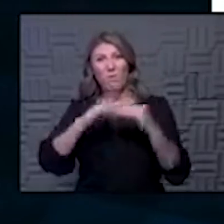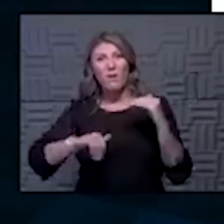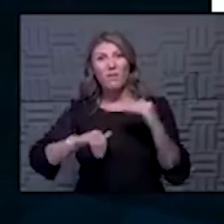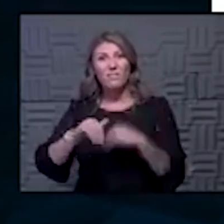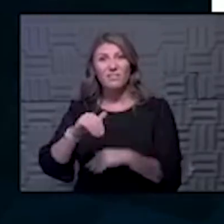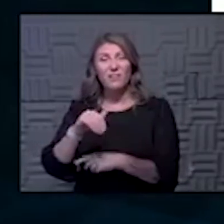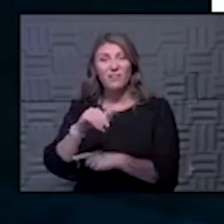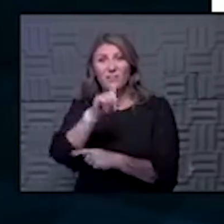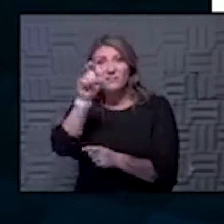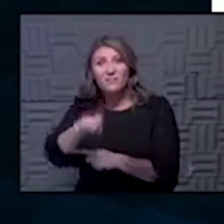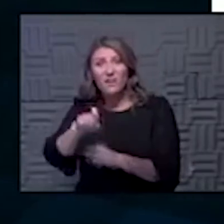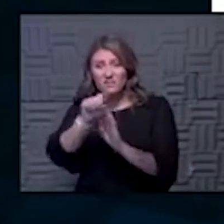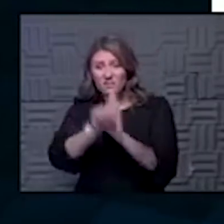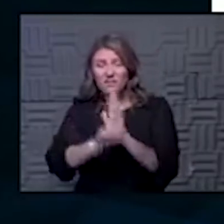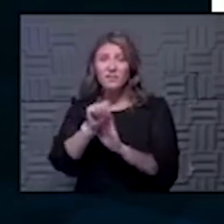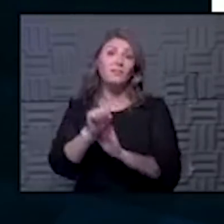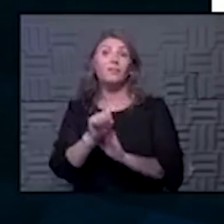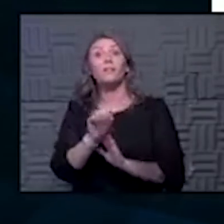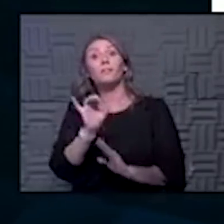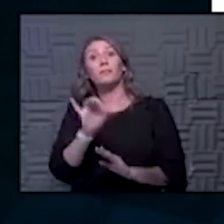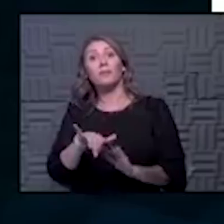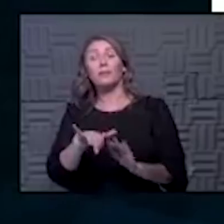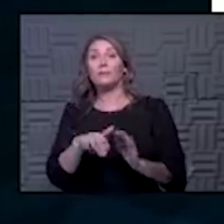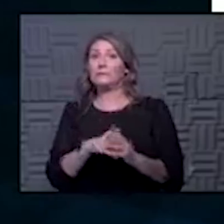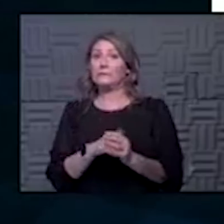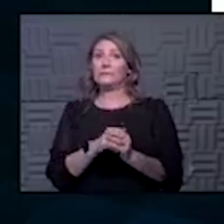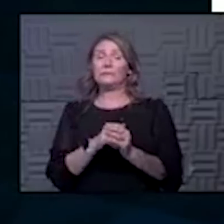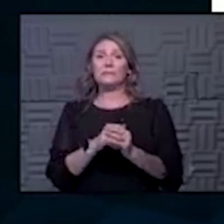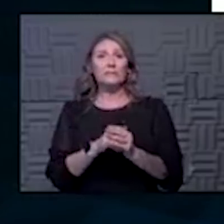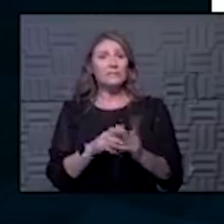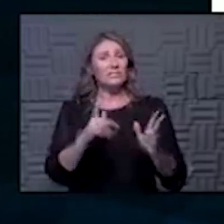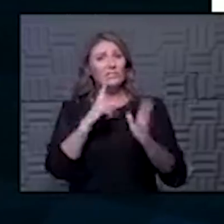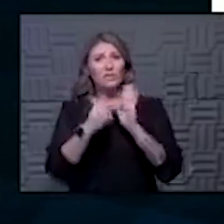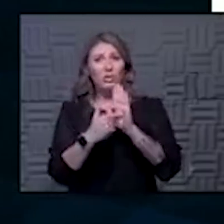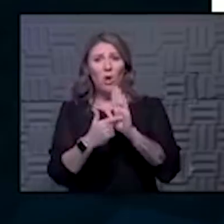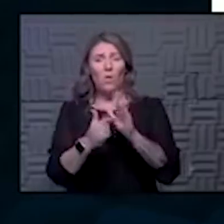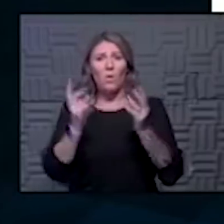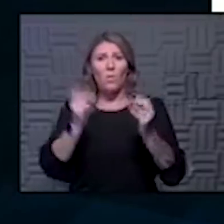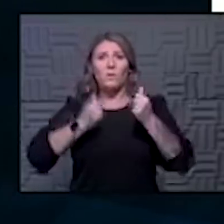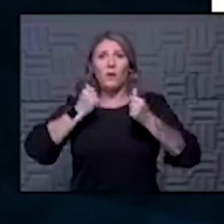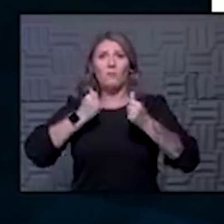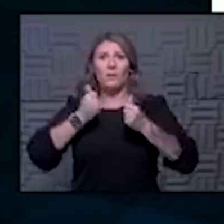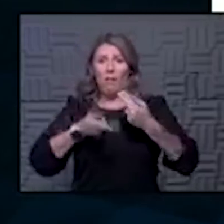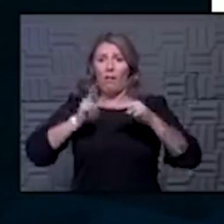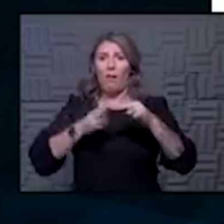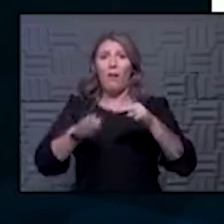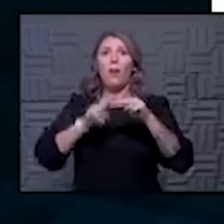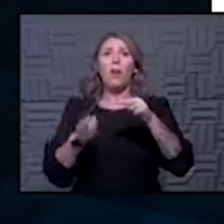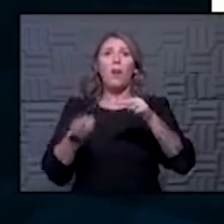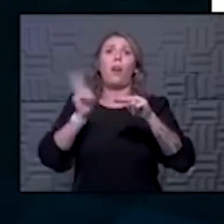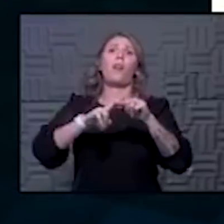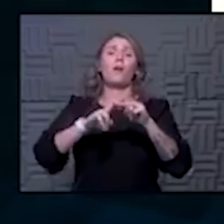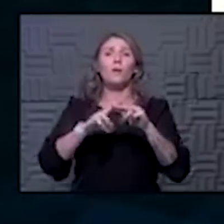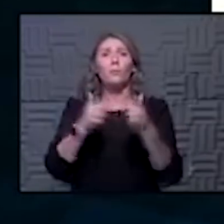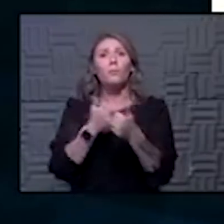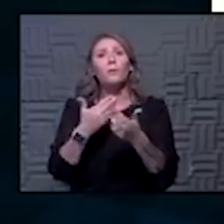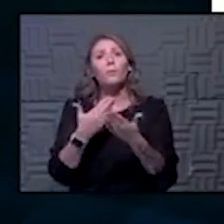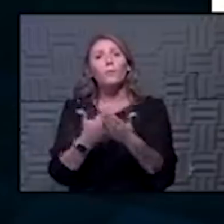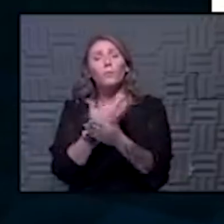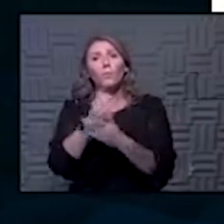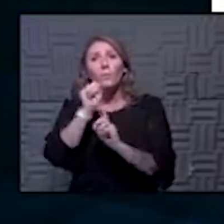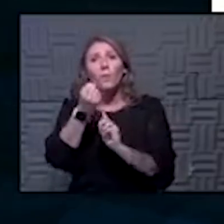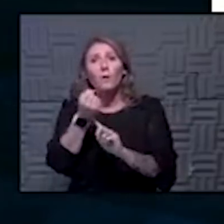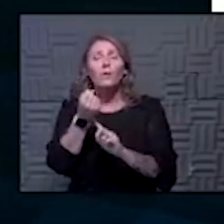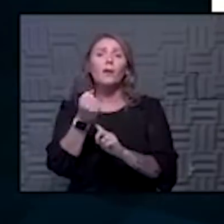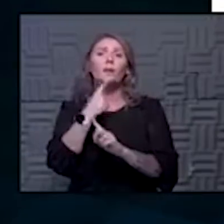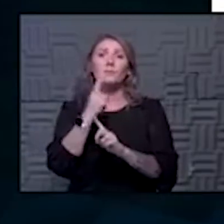state. And I think that's definitely a symptom of that rapid increase in new cases that we've seen. So